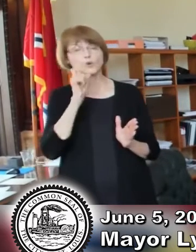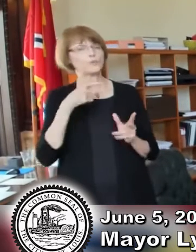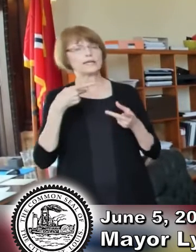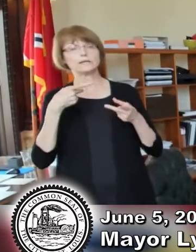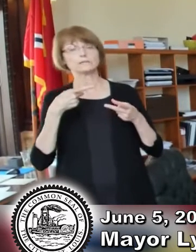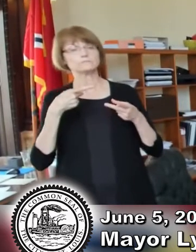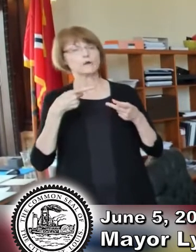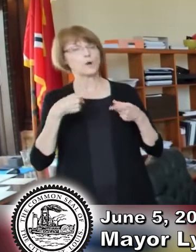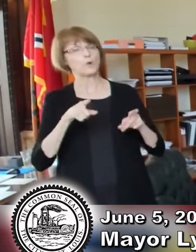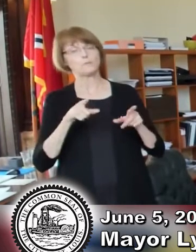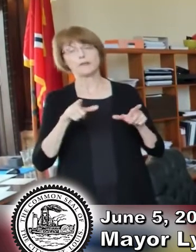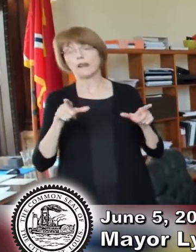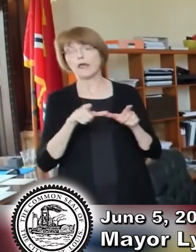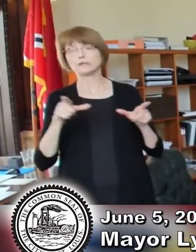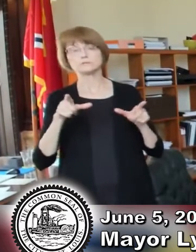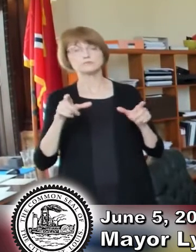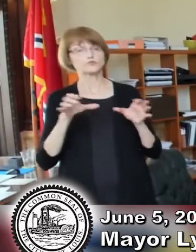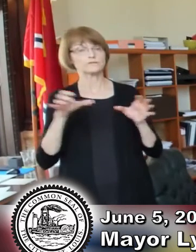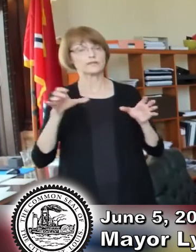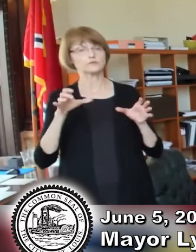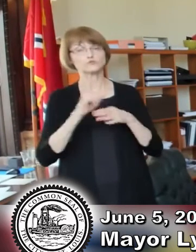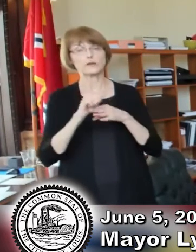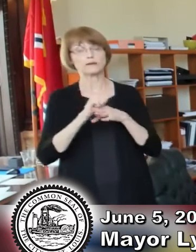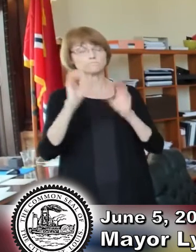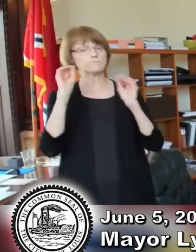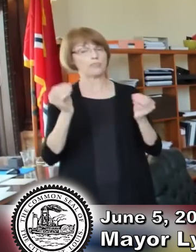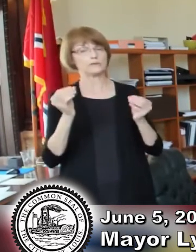permit, no one needs any training.